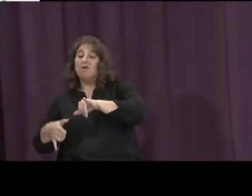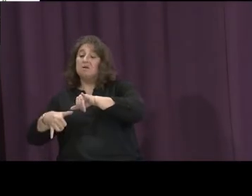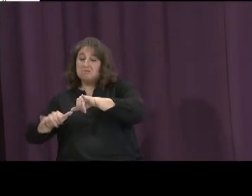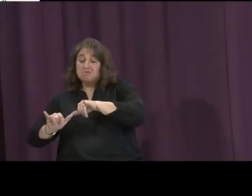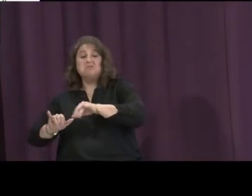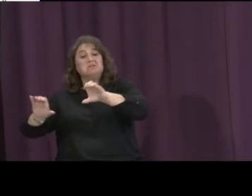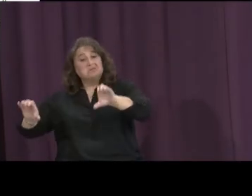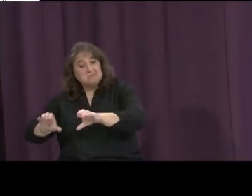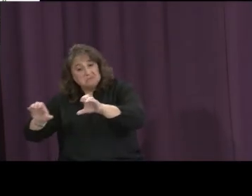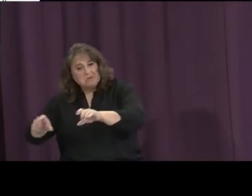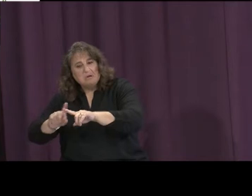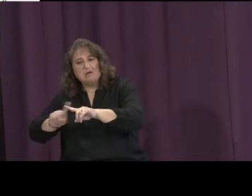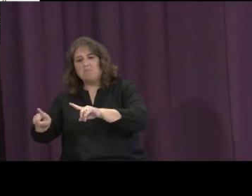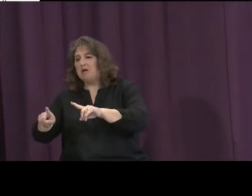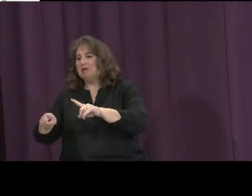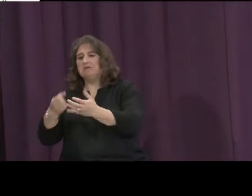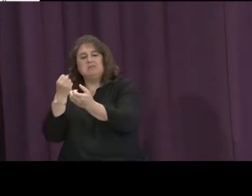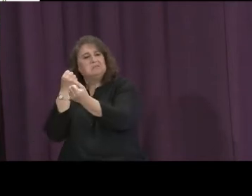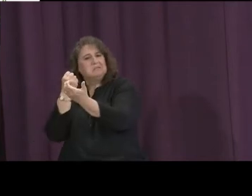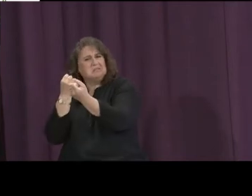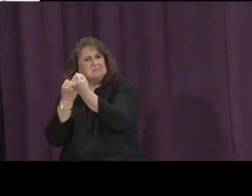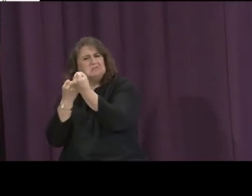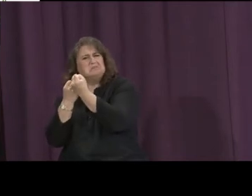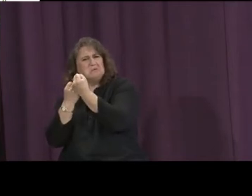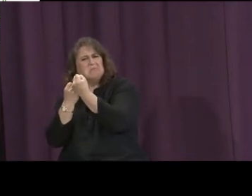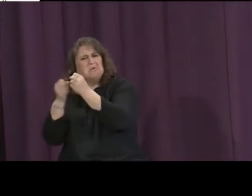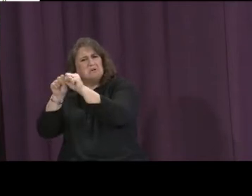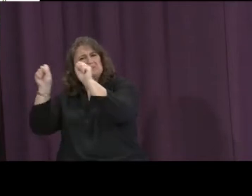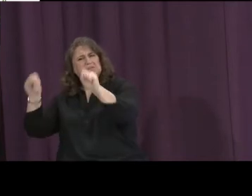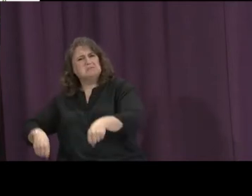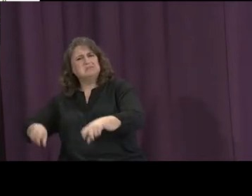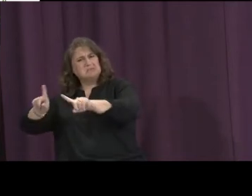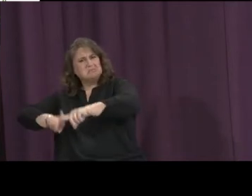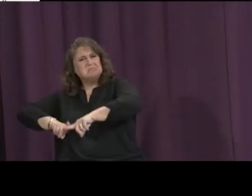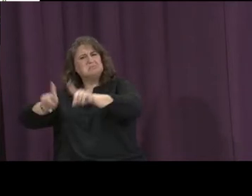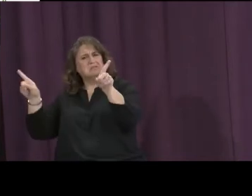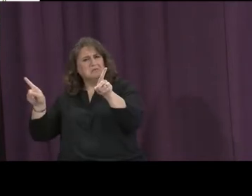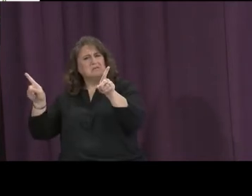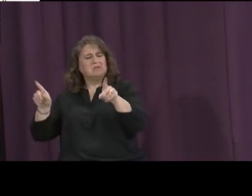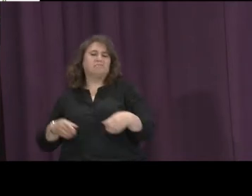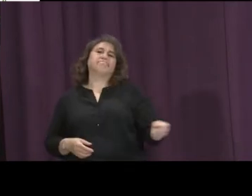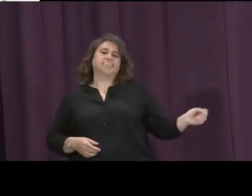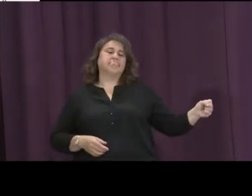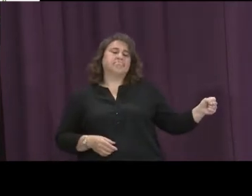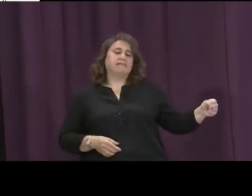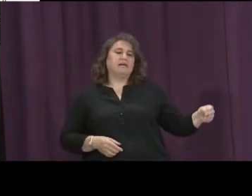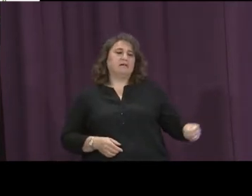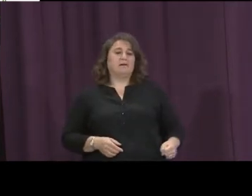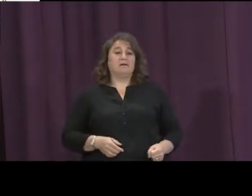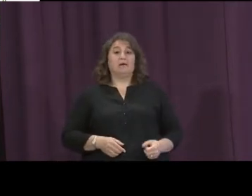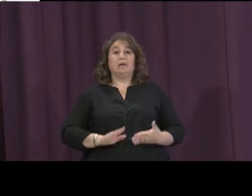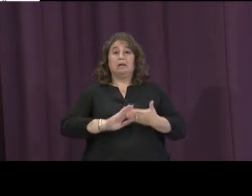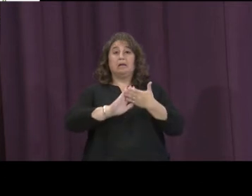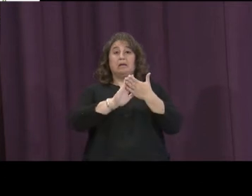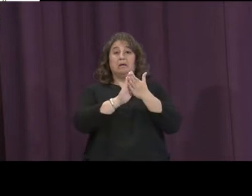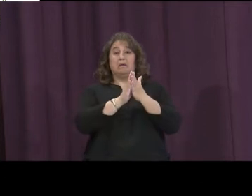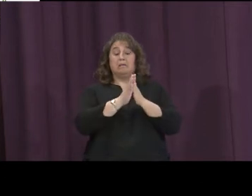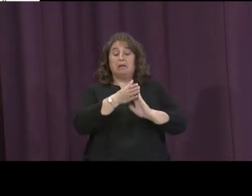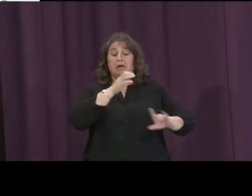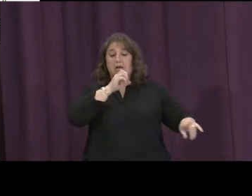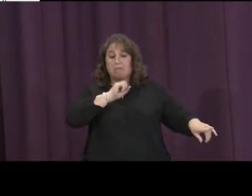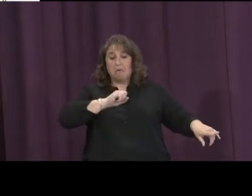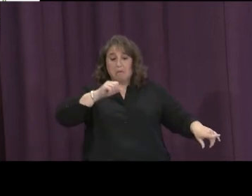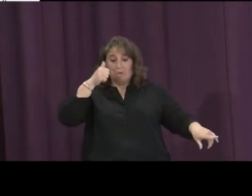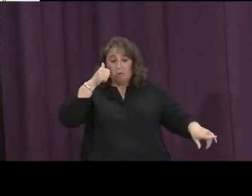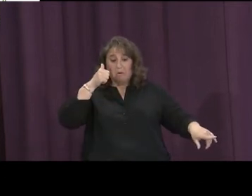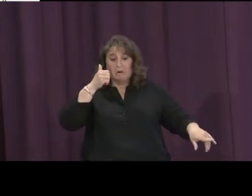there's, there's a support system difference that we should look at as well. Absolutely. And as, you know, as we grow older, I think a lot of times